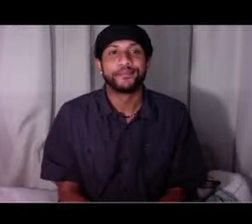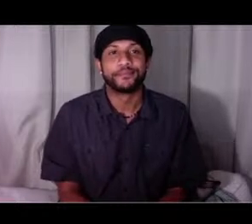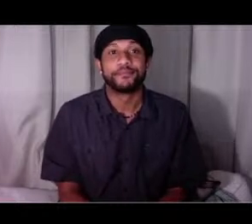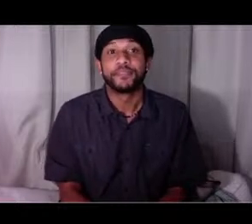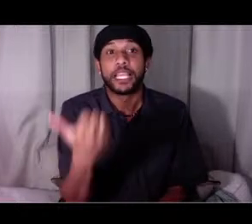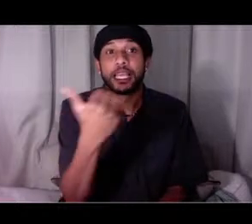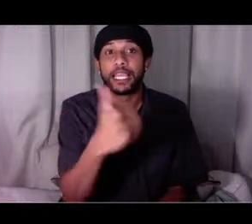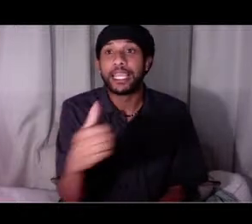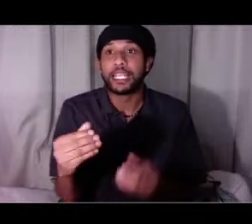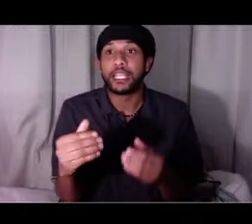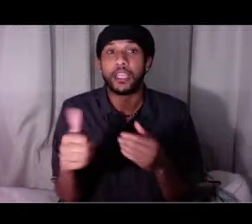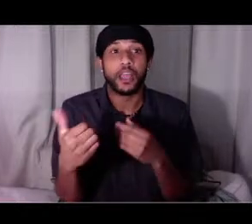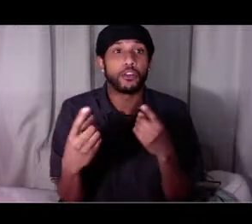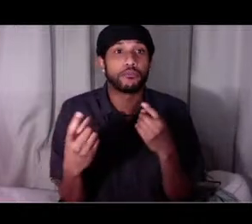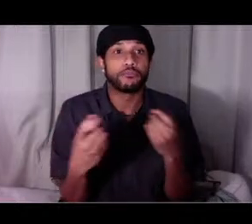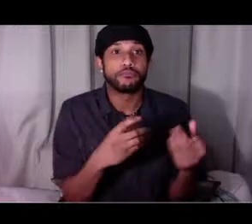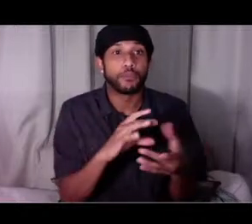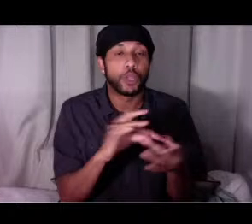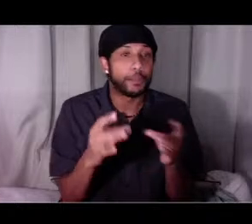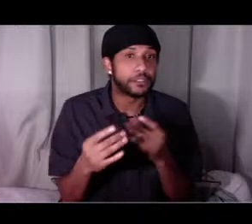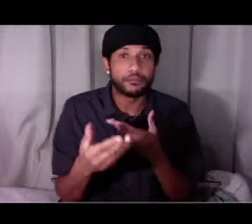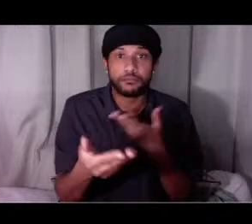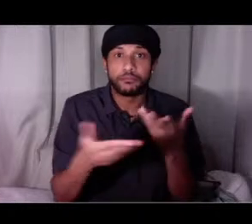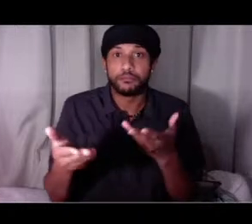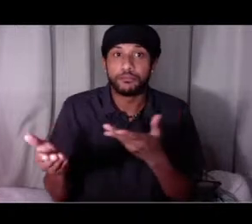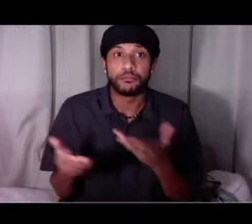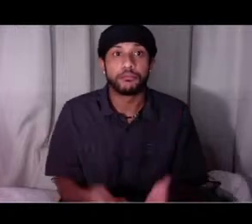hey any more uh any other comments from board